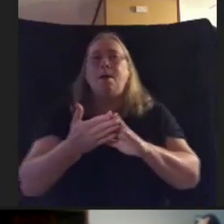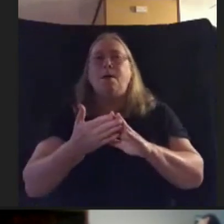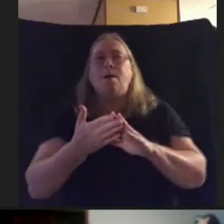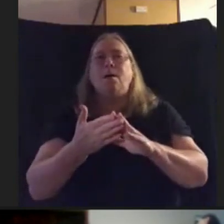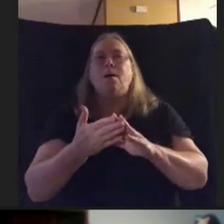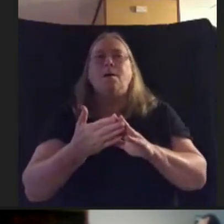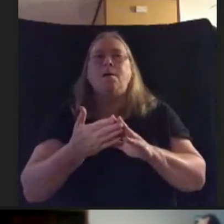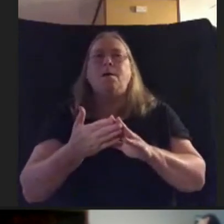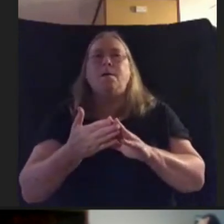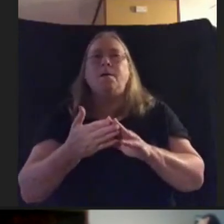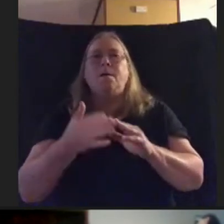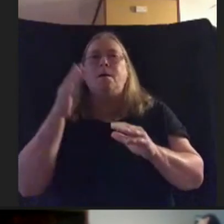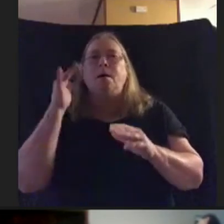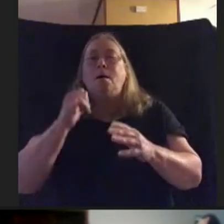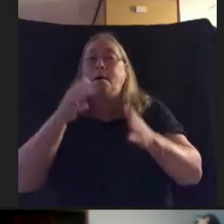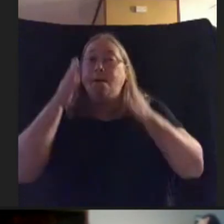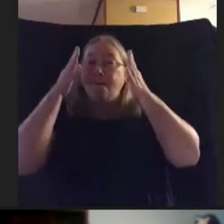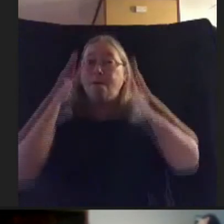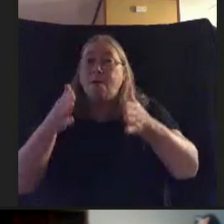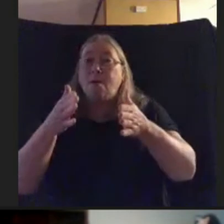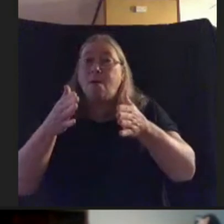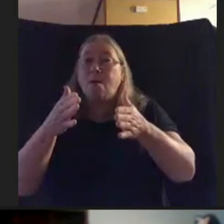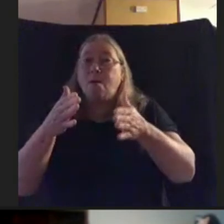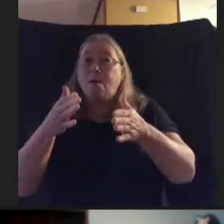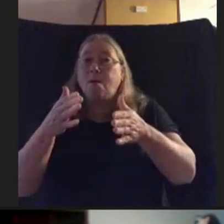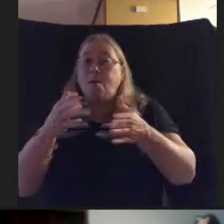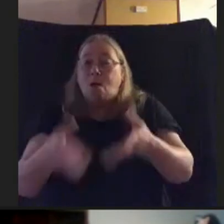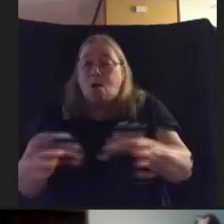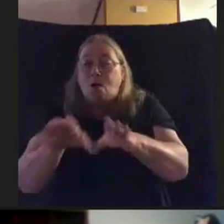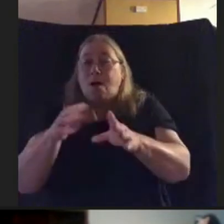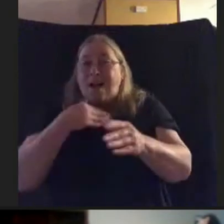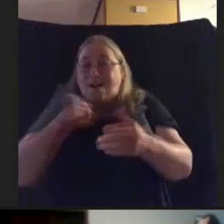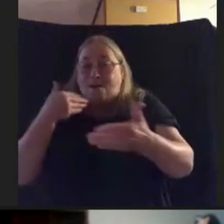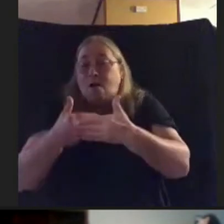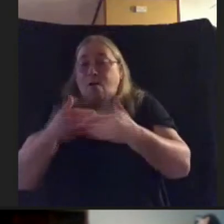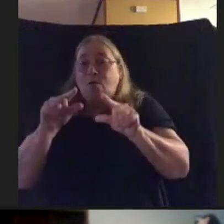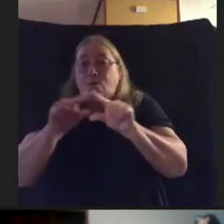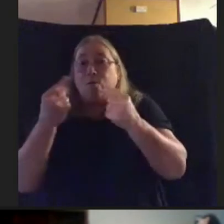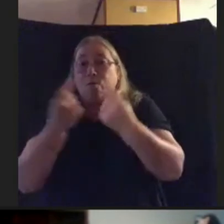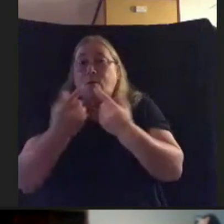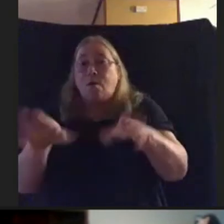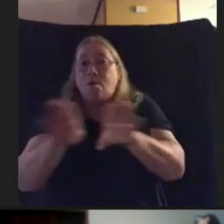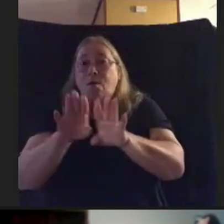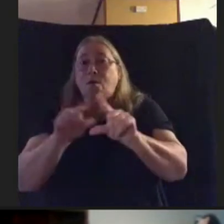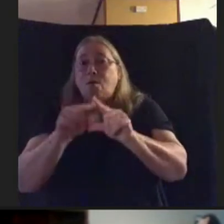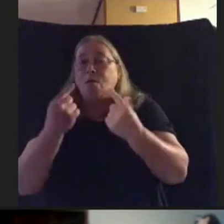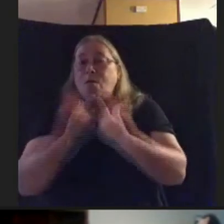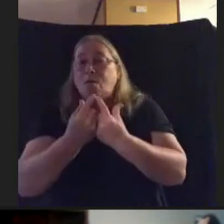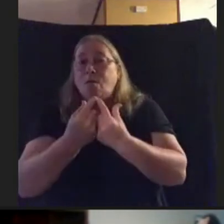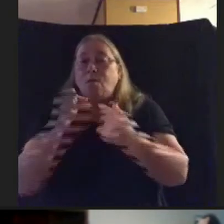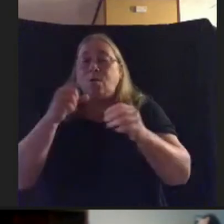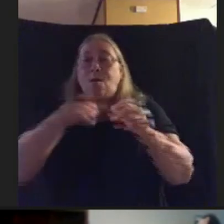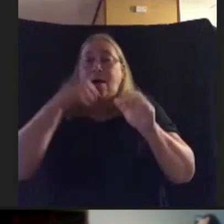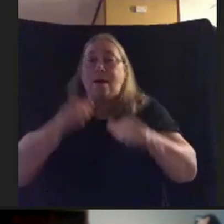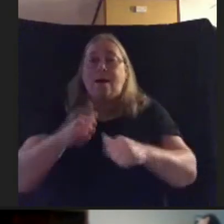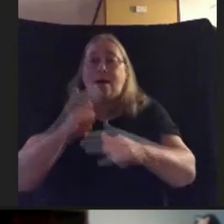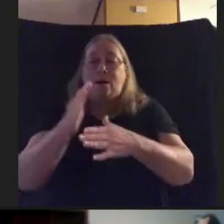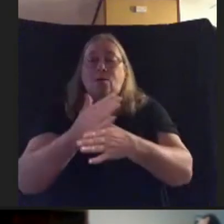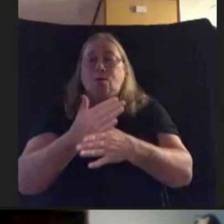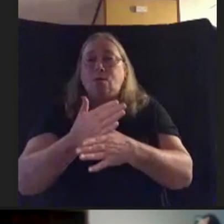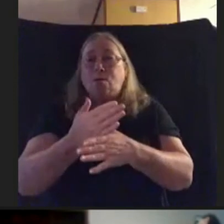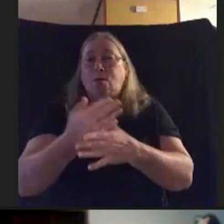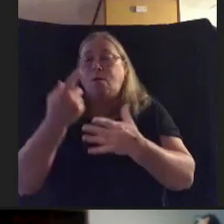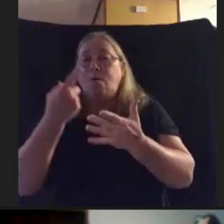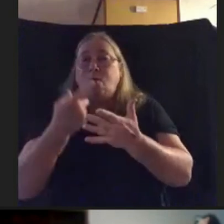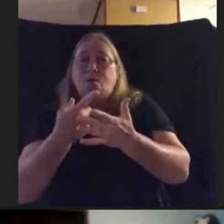this is not a focus group or a closed group, would you share that meeting information with me so I can share what comes out of the meeting